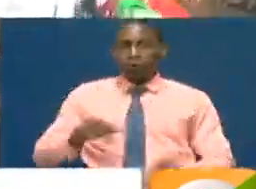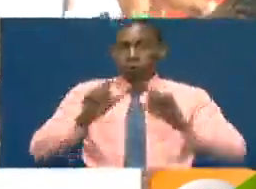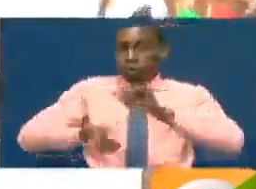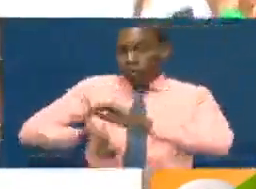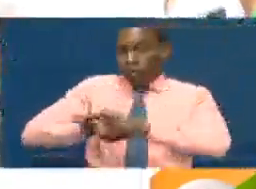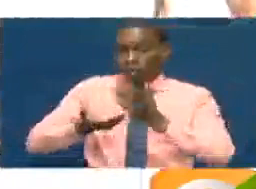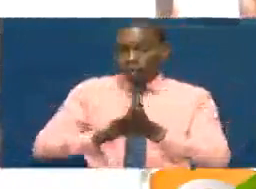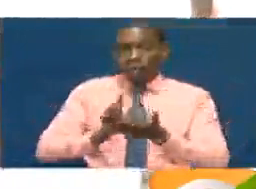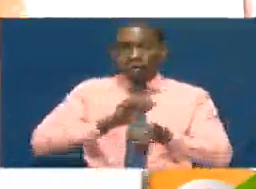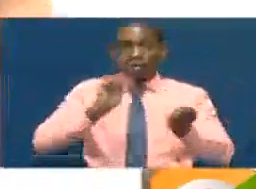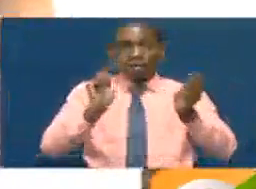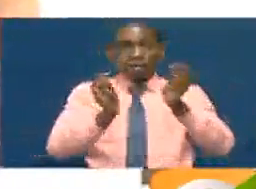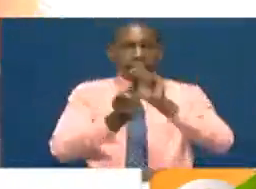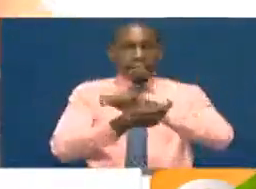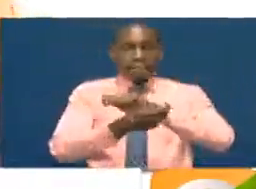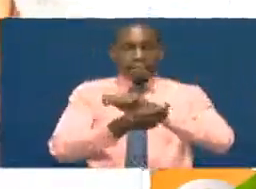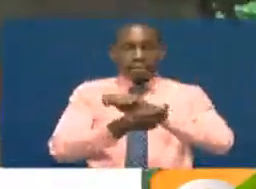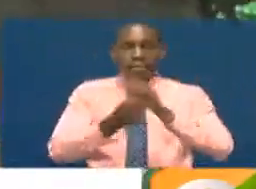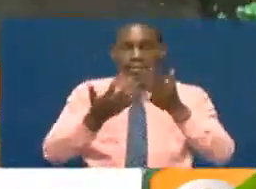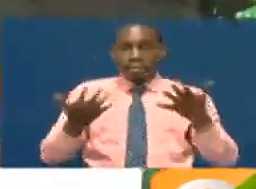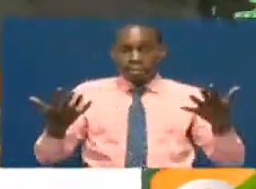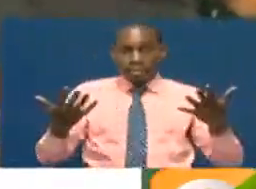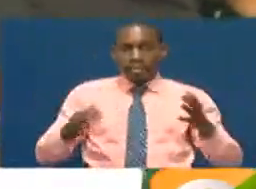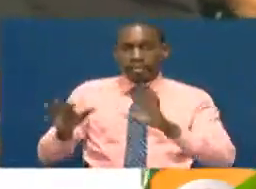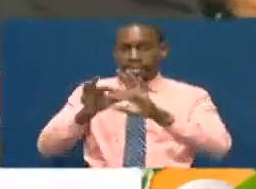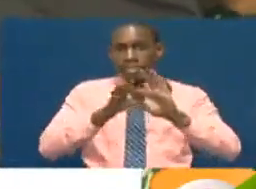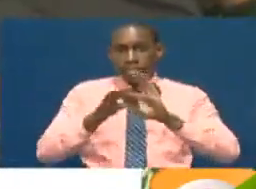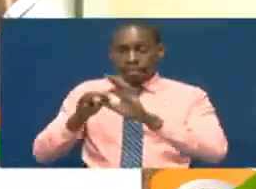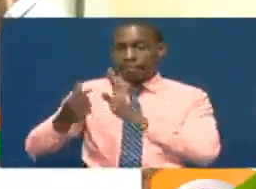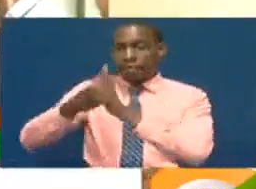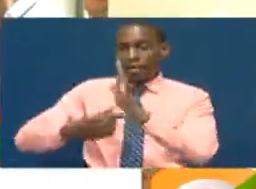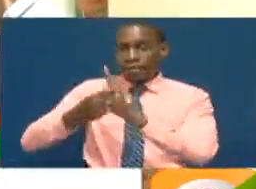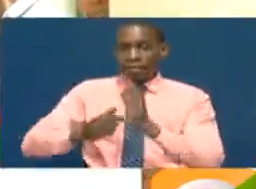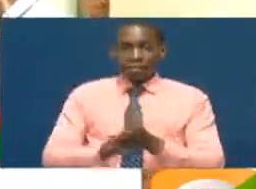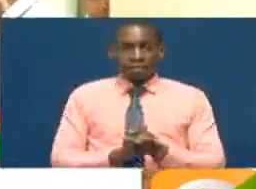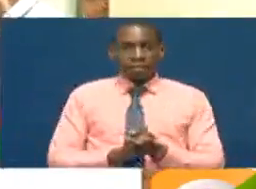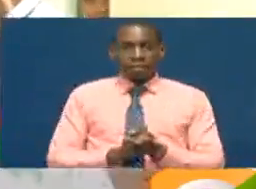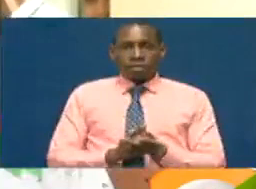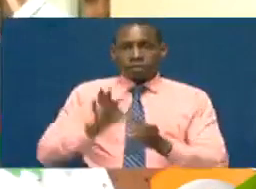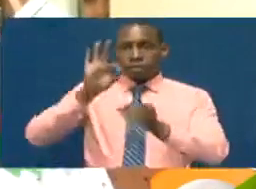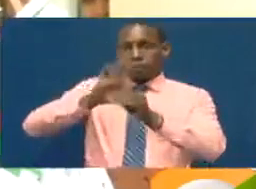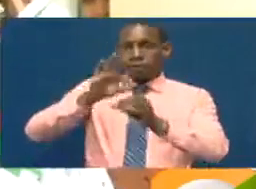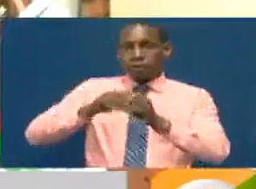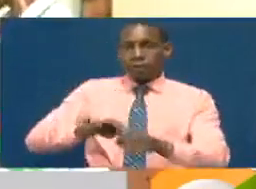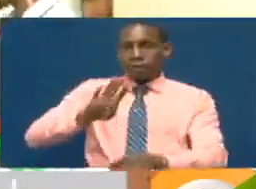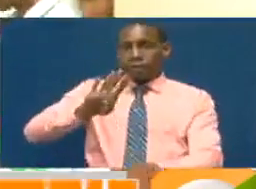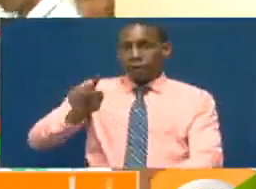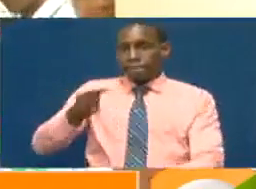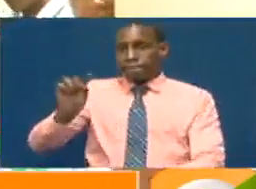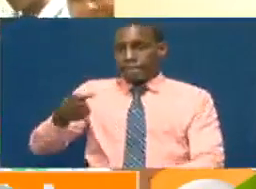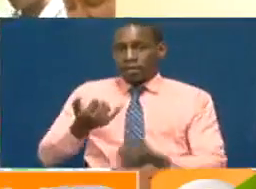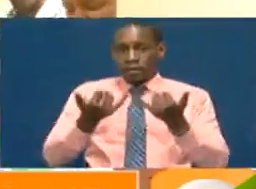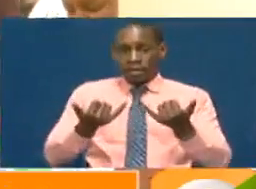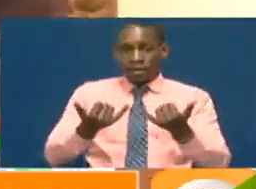termed transformative elements of the Azimio manifesto. Tumpatie kura milioni ine.